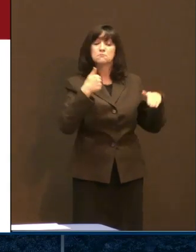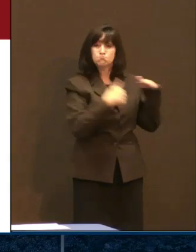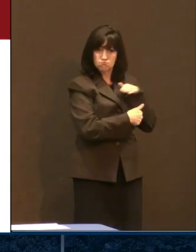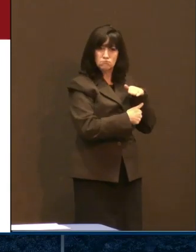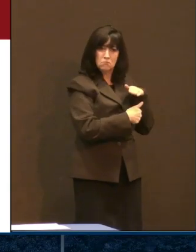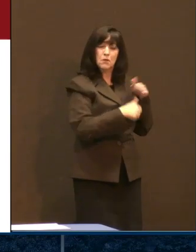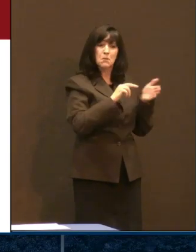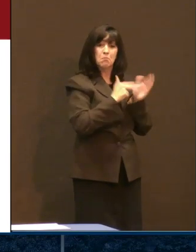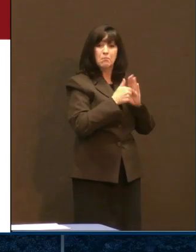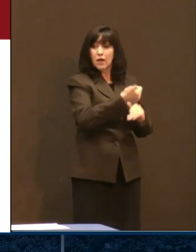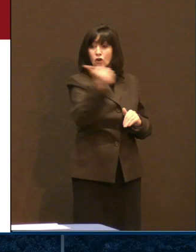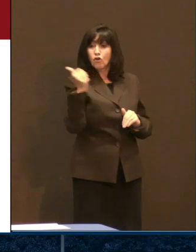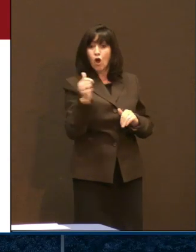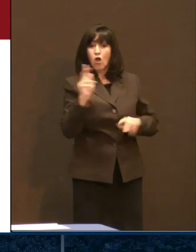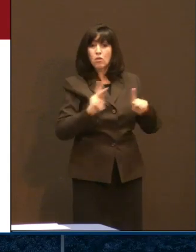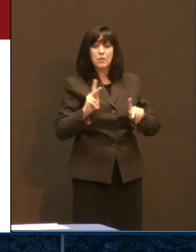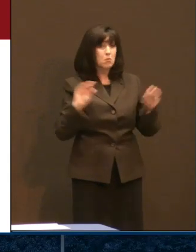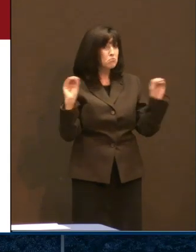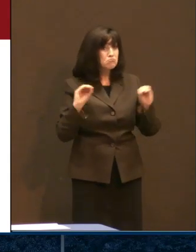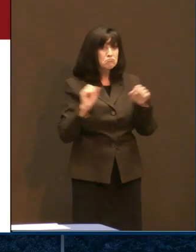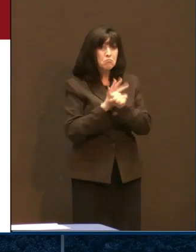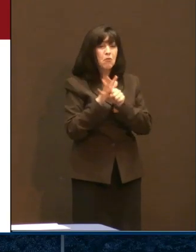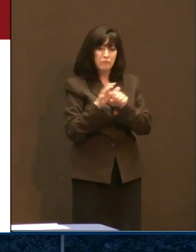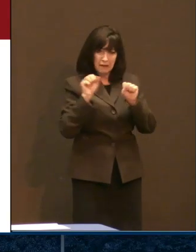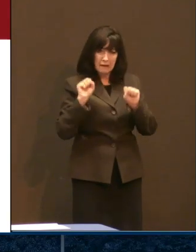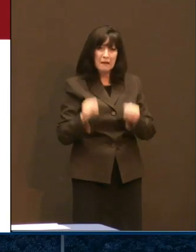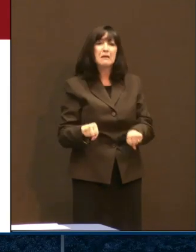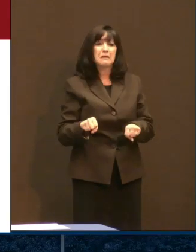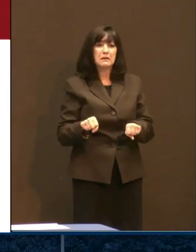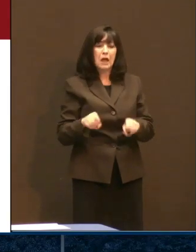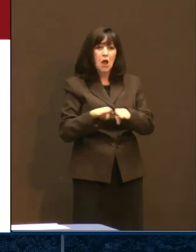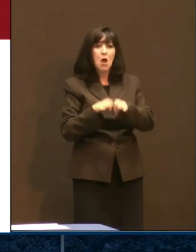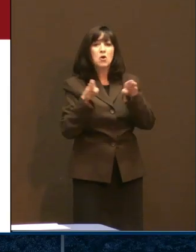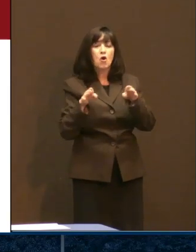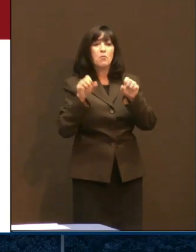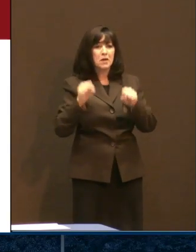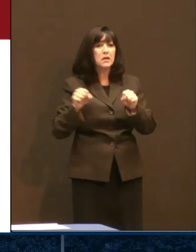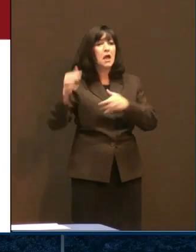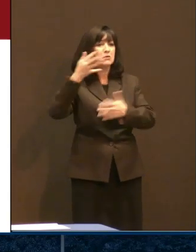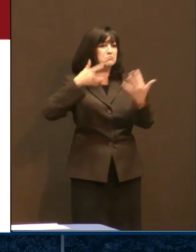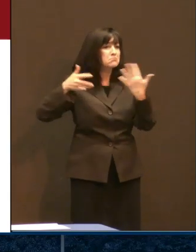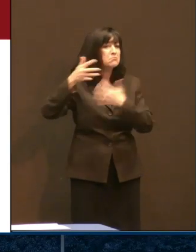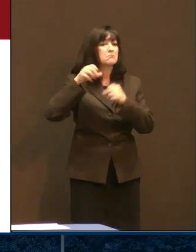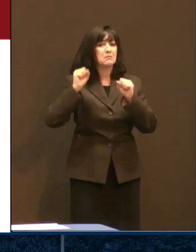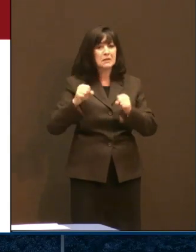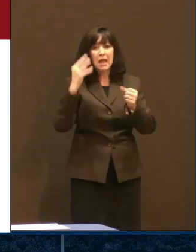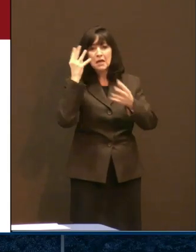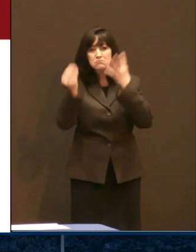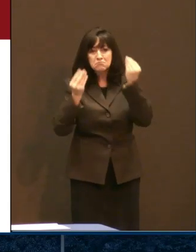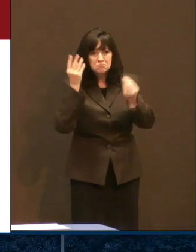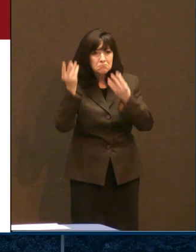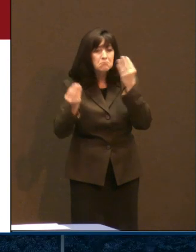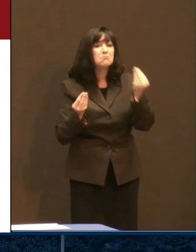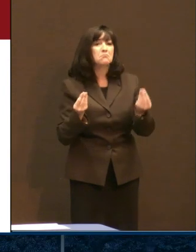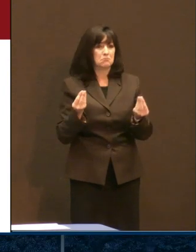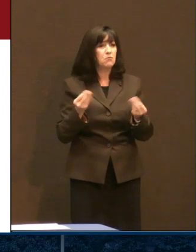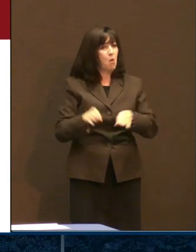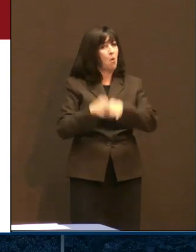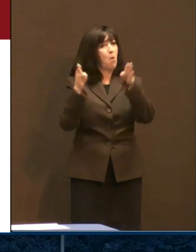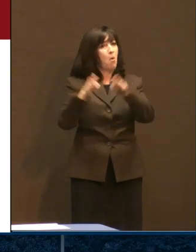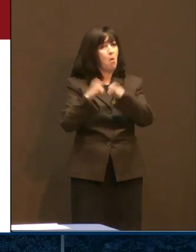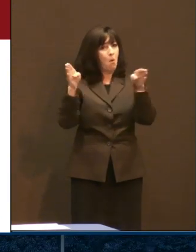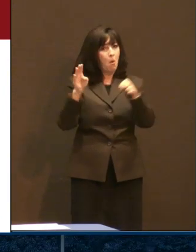symptoms must be able to have testing as soon as possible for the reasons I just mentioned. We want to